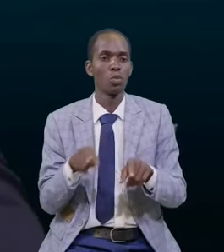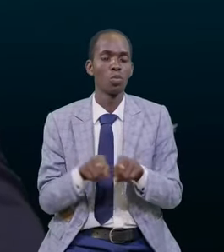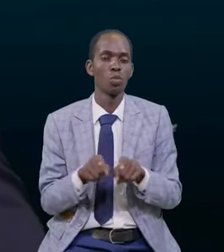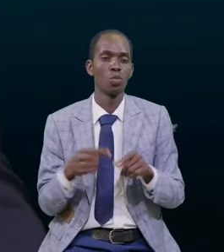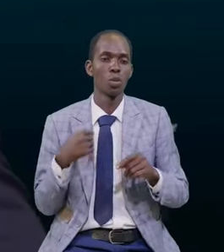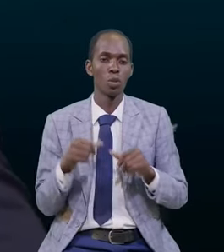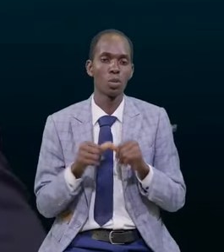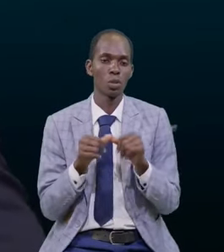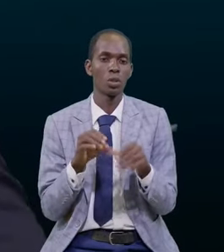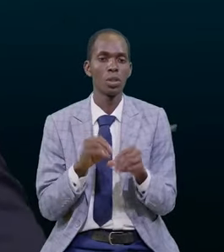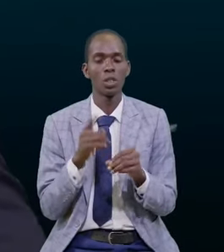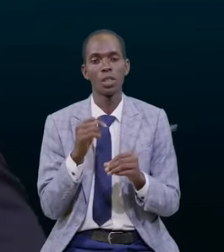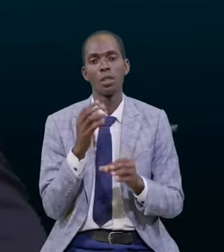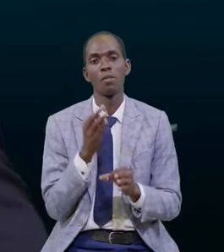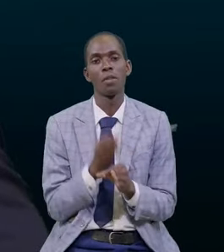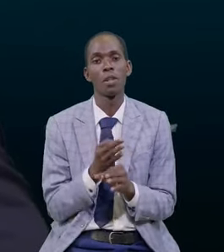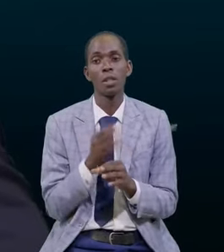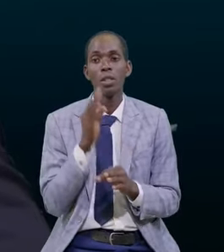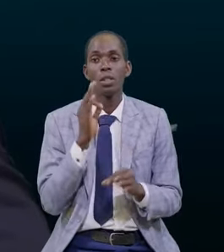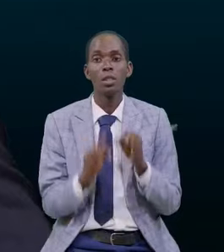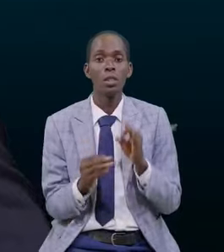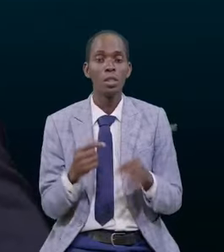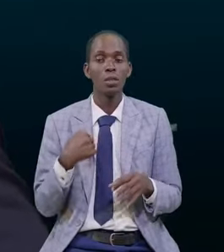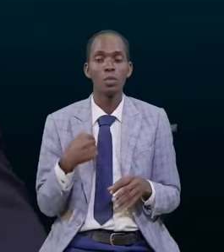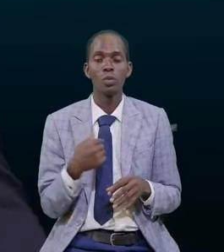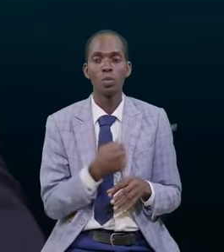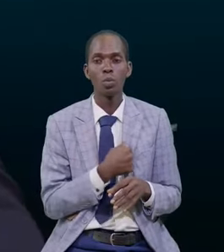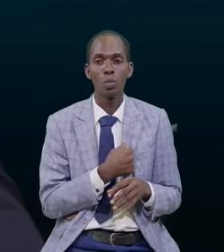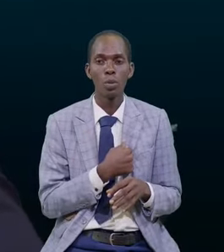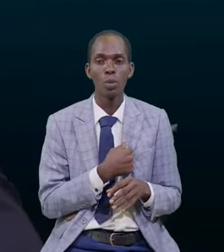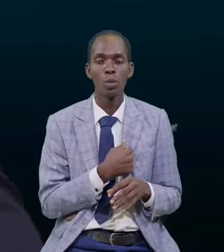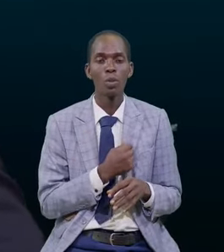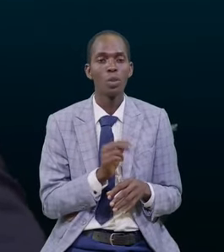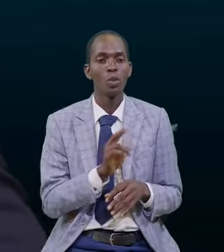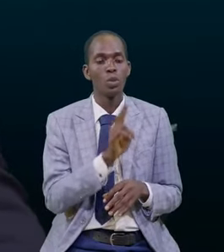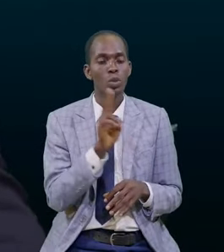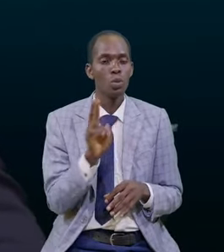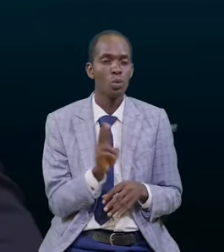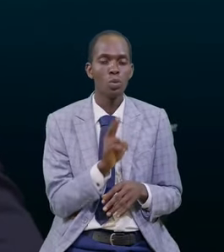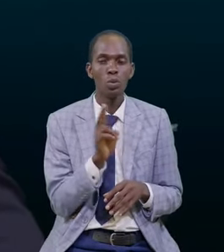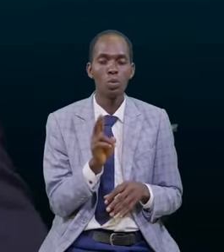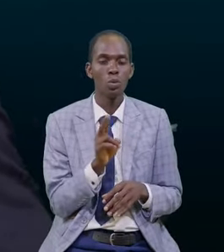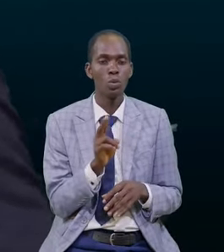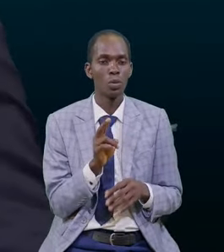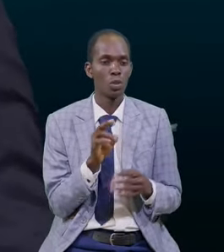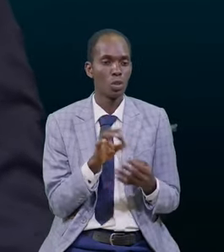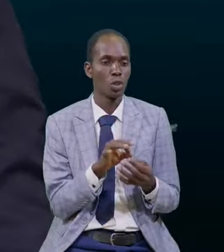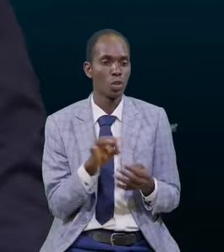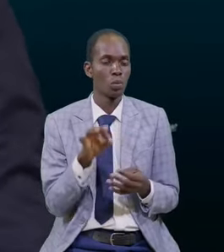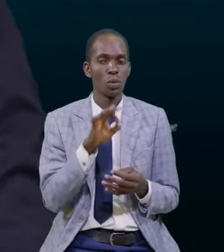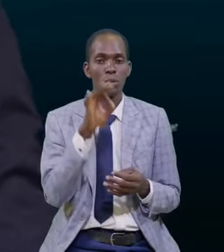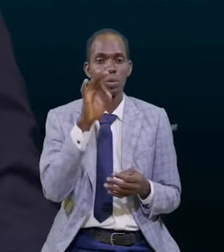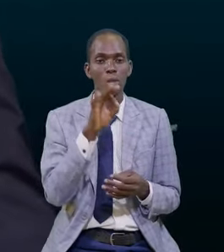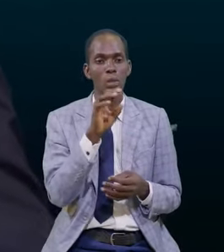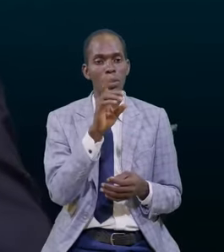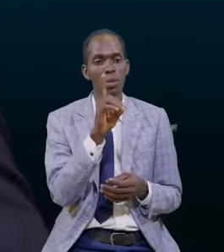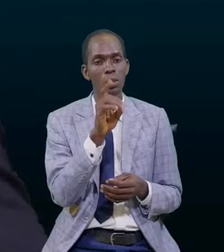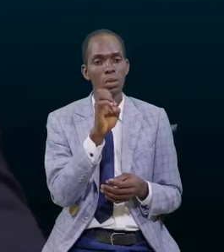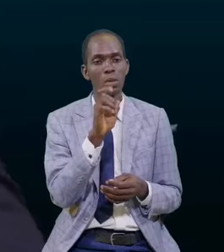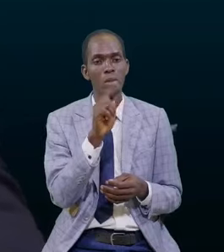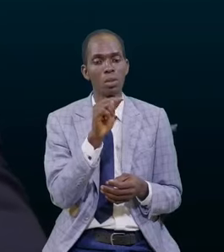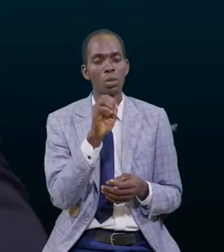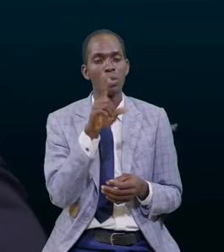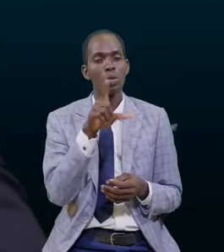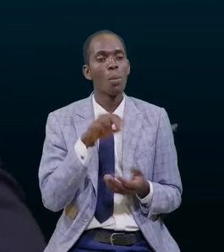if we take a detour if we go on a spiritual detour unfortunately there's no provision for that so that when we talk about the